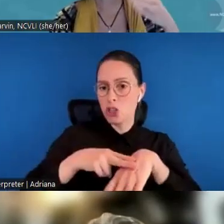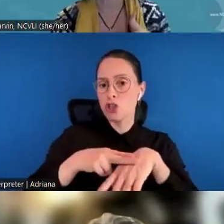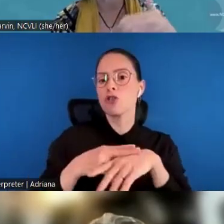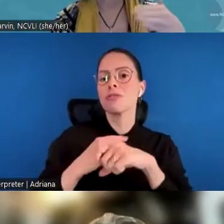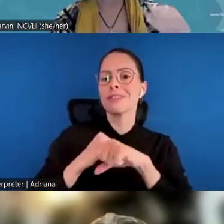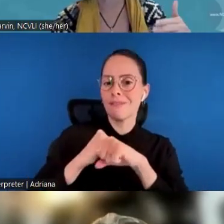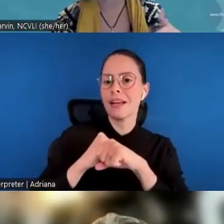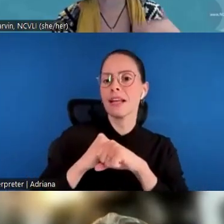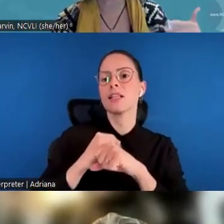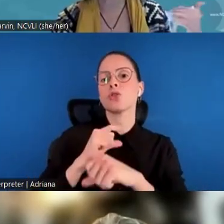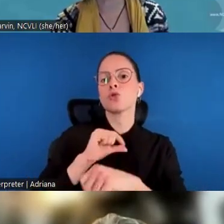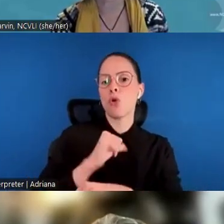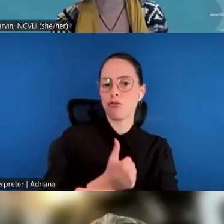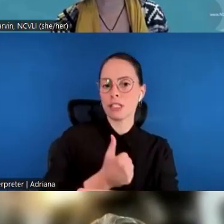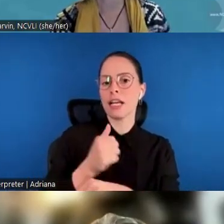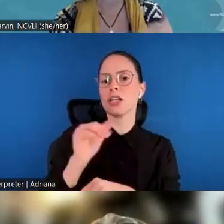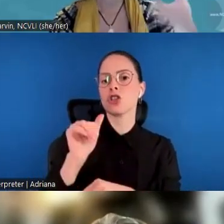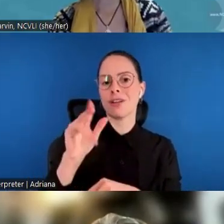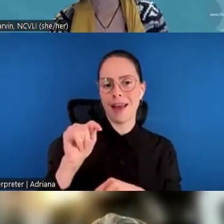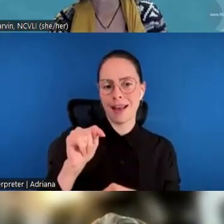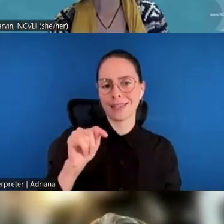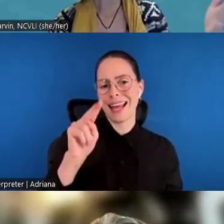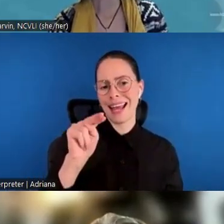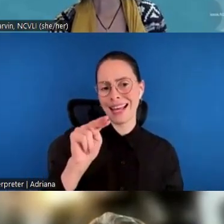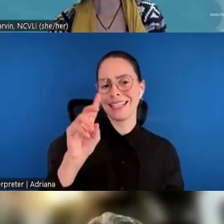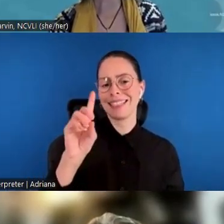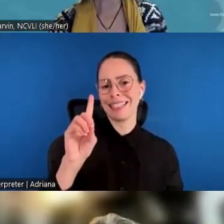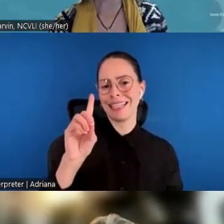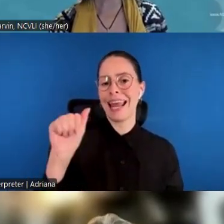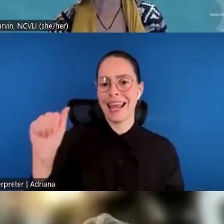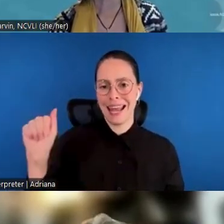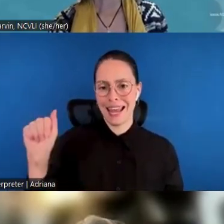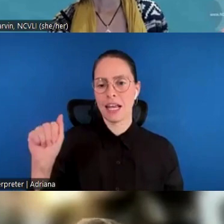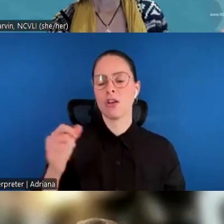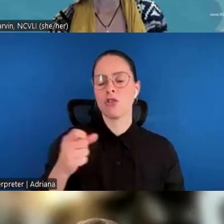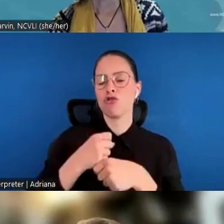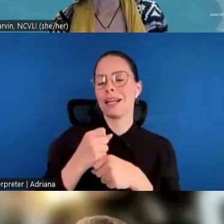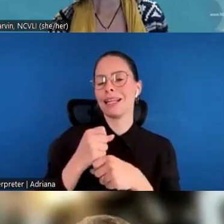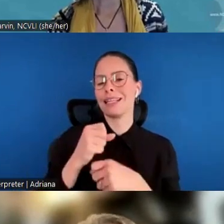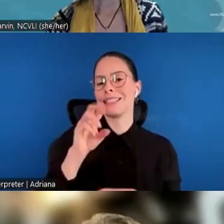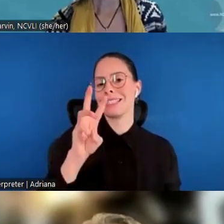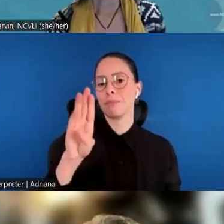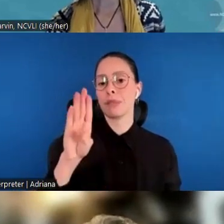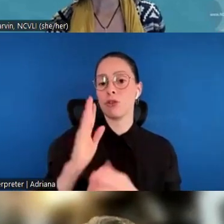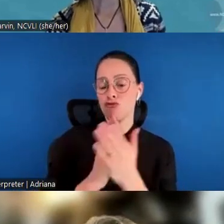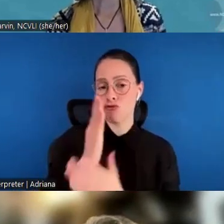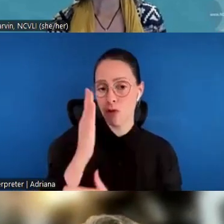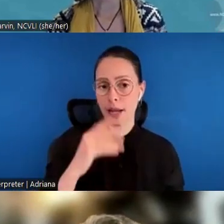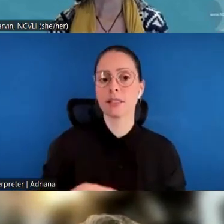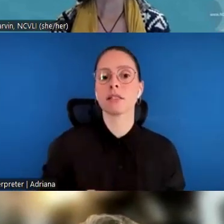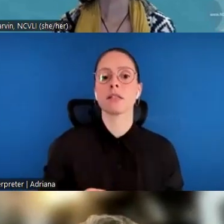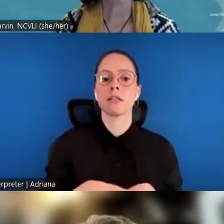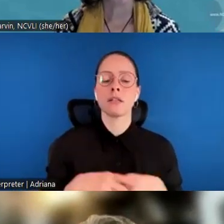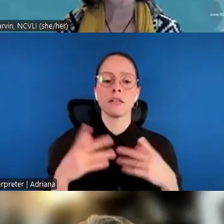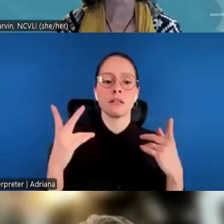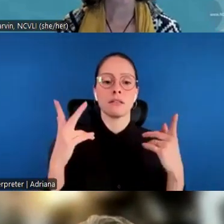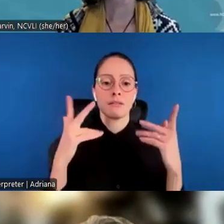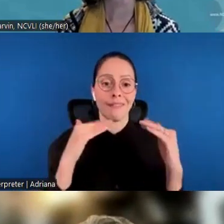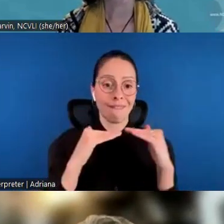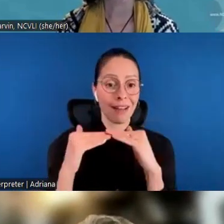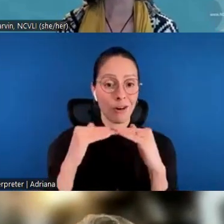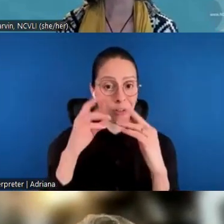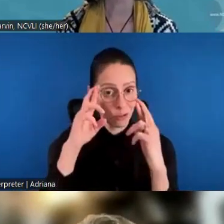Act, NDAA, created 6B rights, and those are to be treated with fairness and